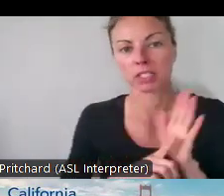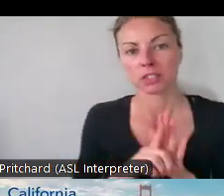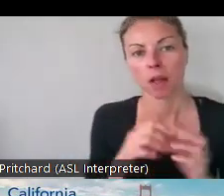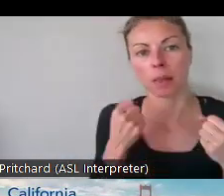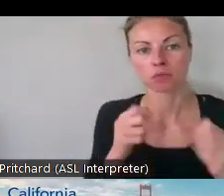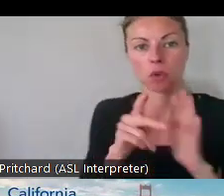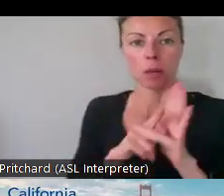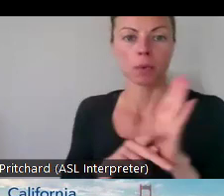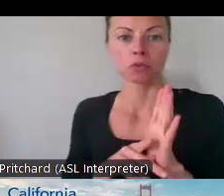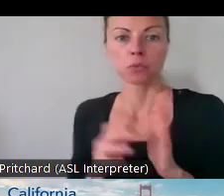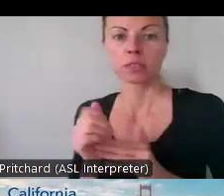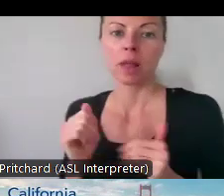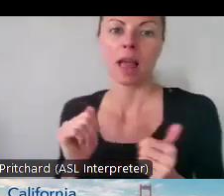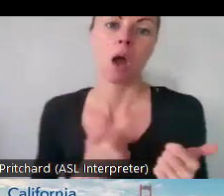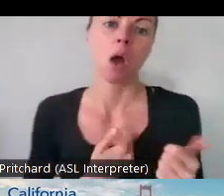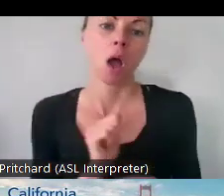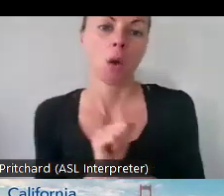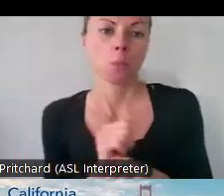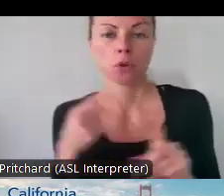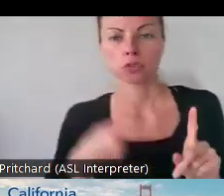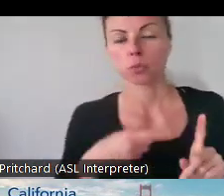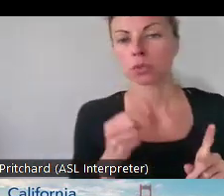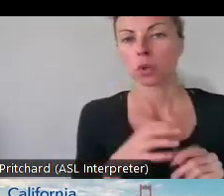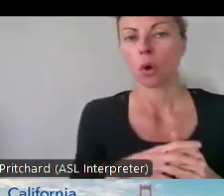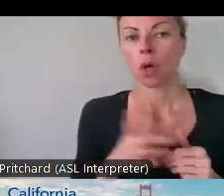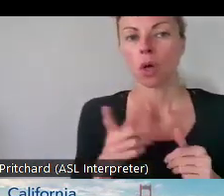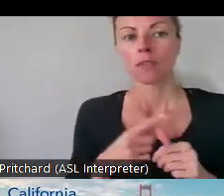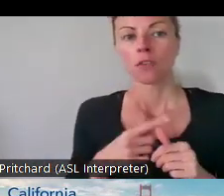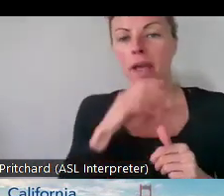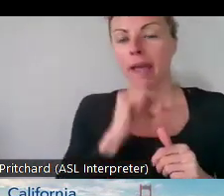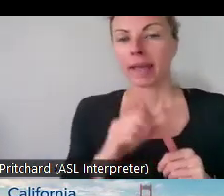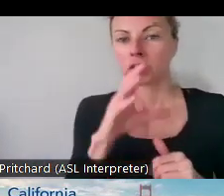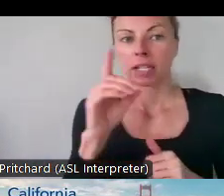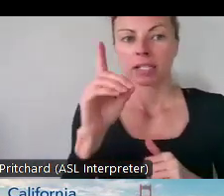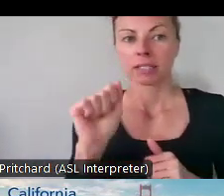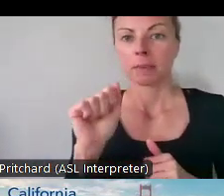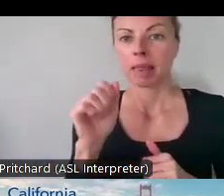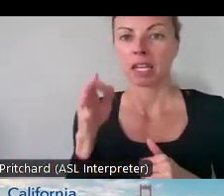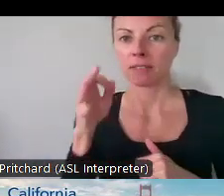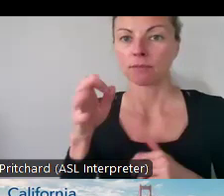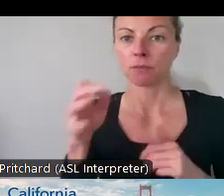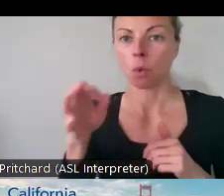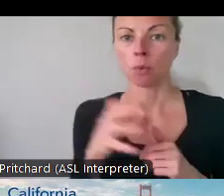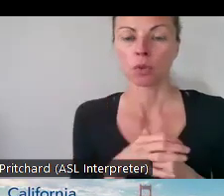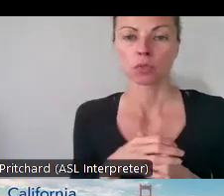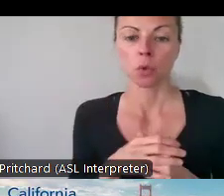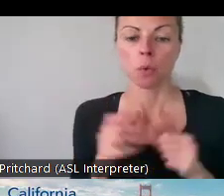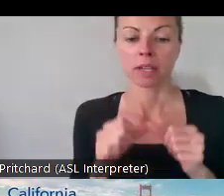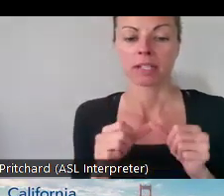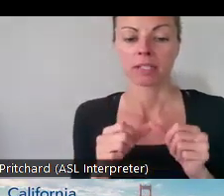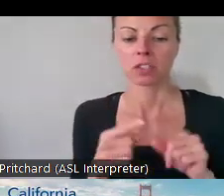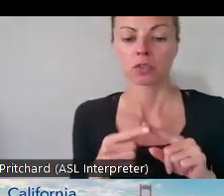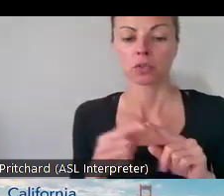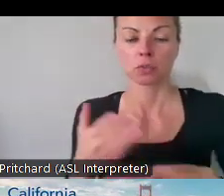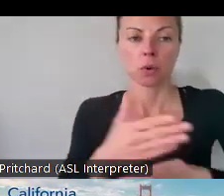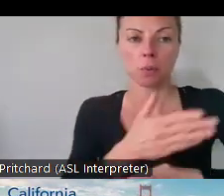guide our work going forward. The first is aging and disability forward. So we're committed to continually improving our programs